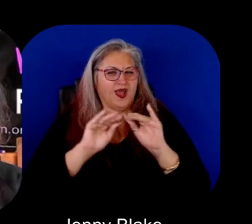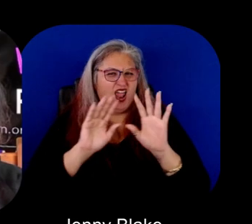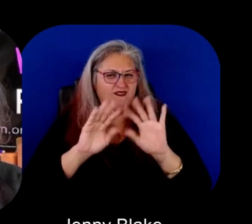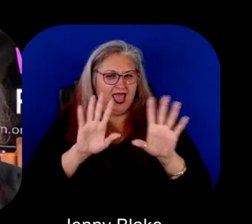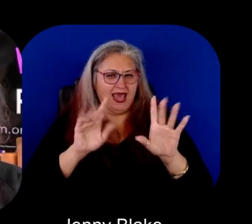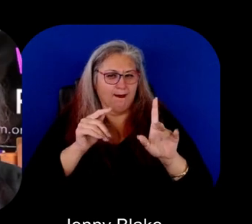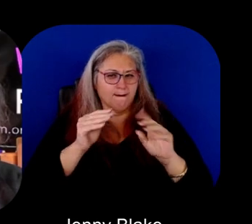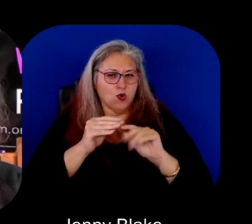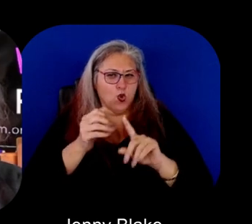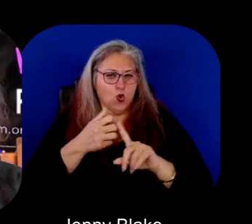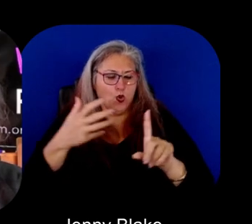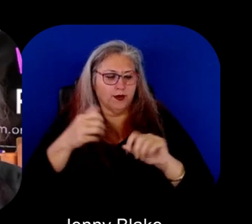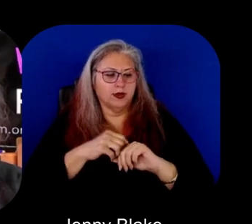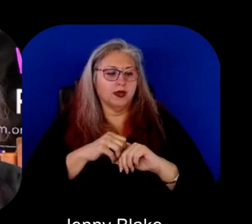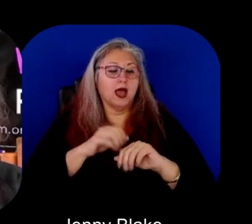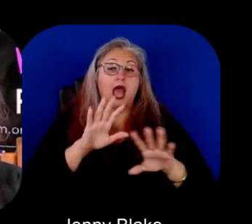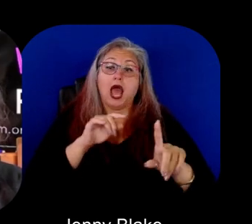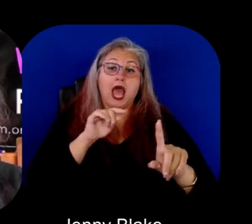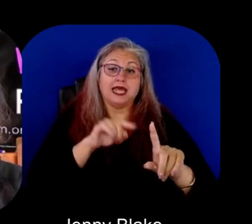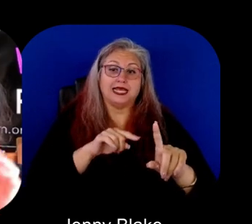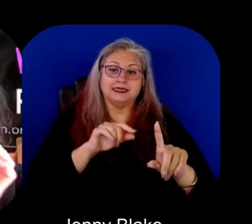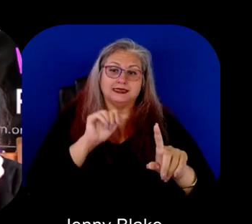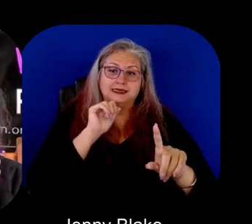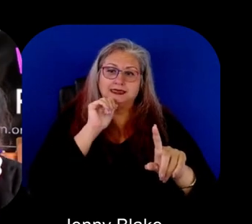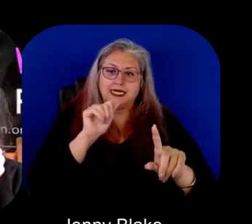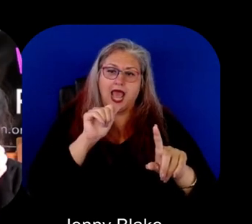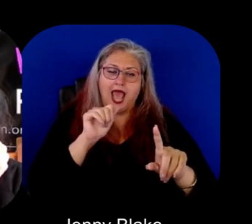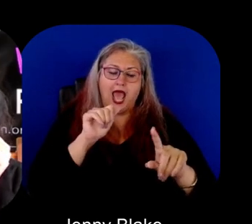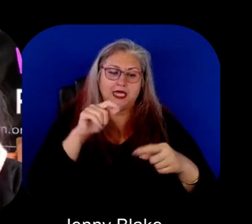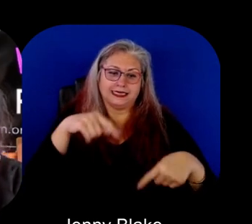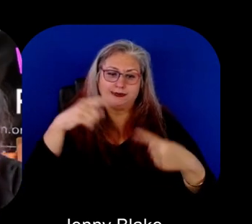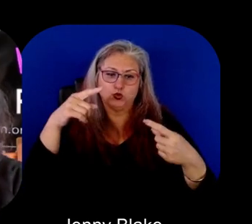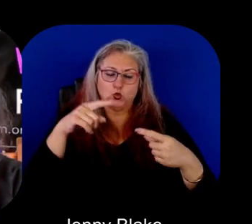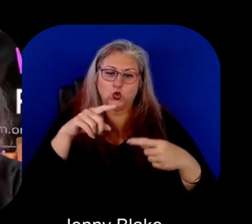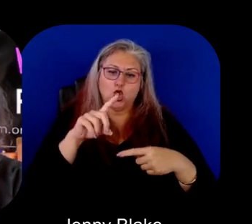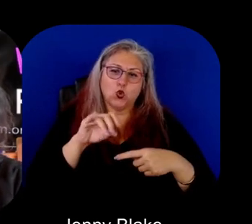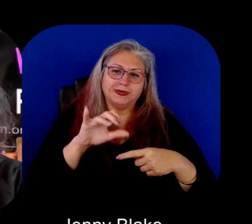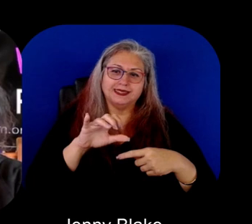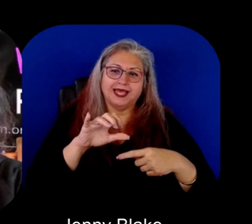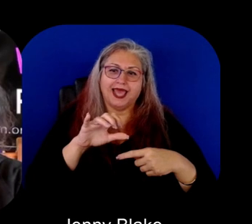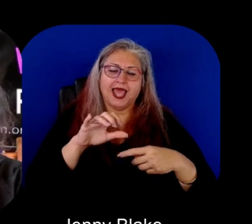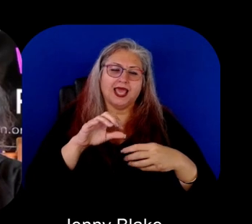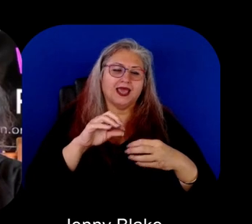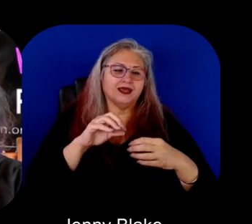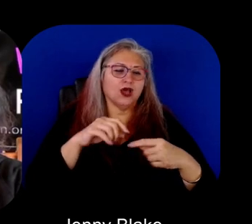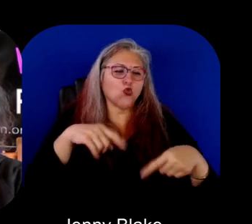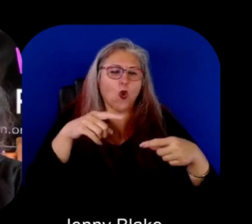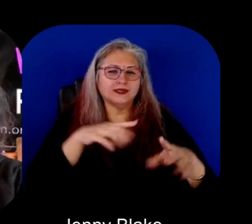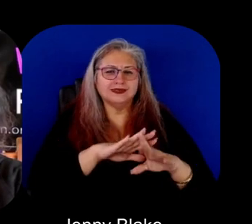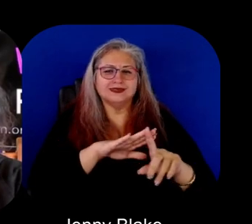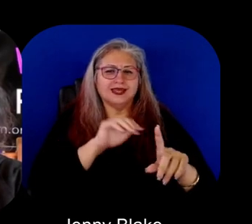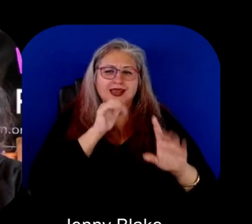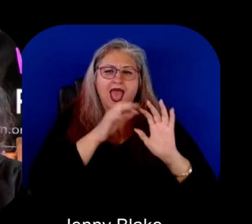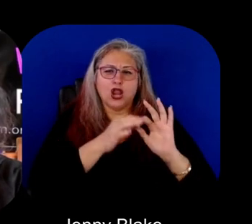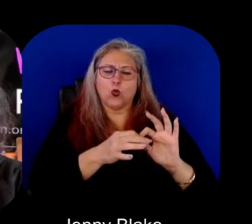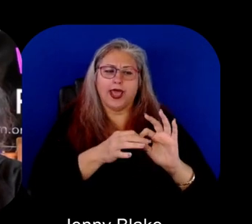clarify more that this was not the disputes, the domestic quarrels were not